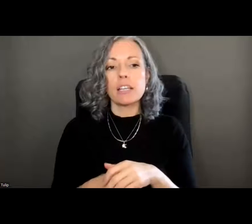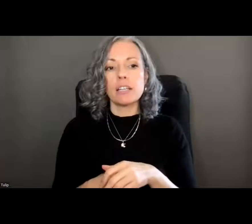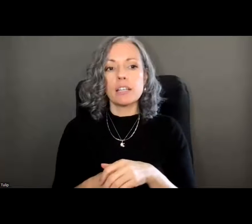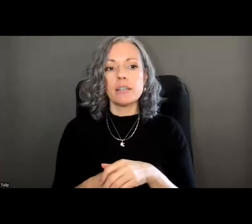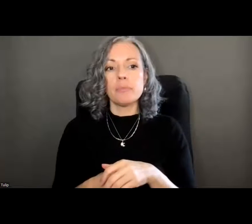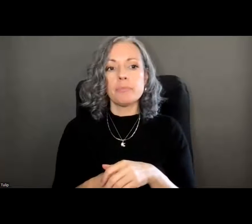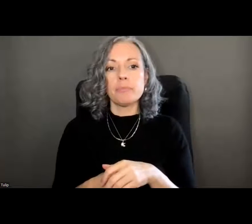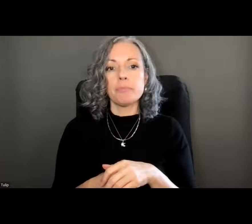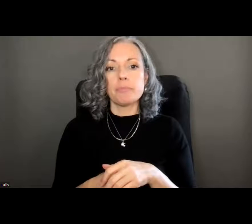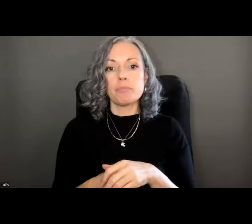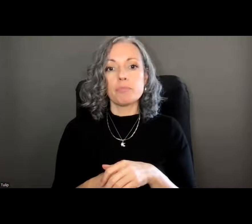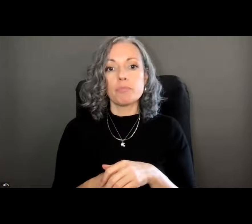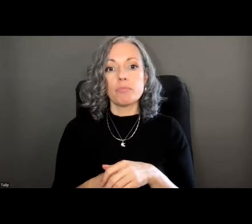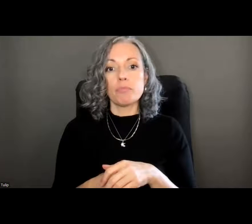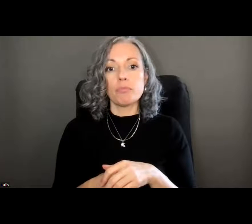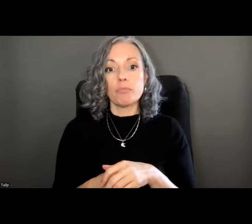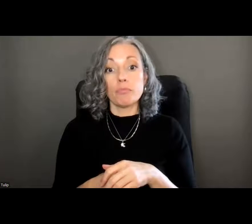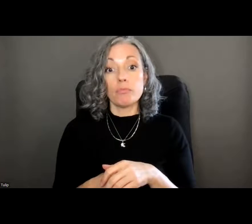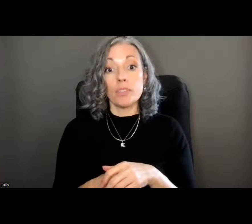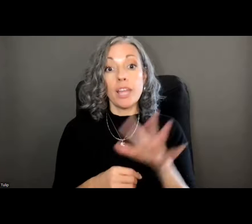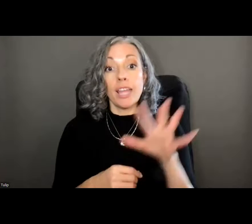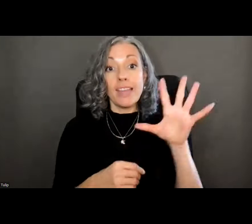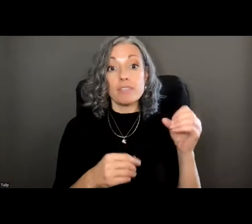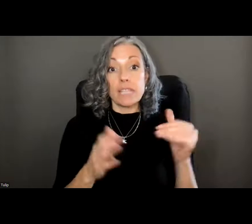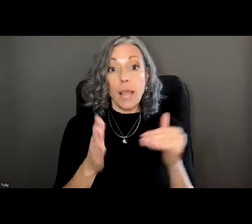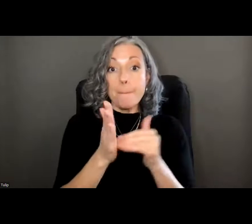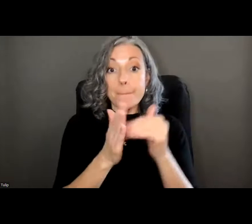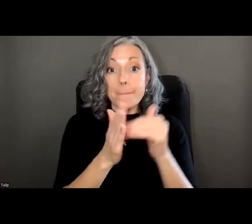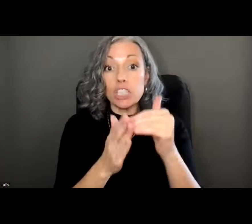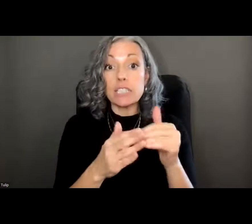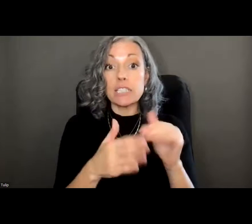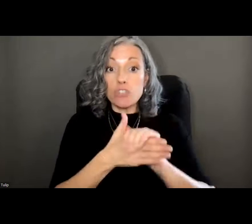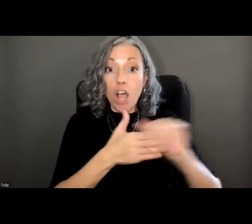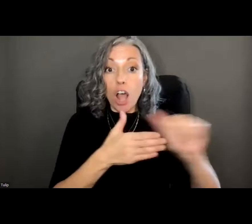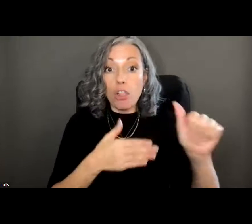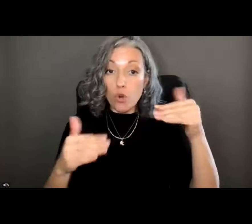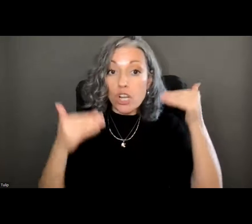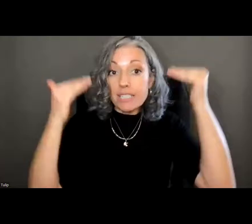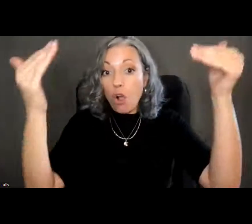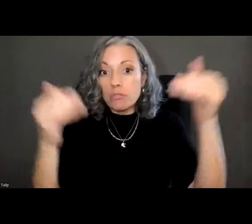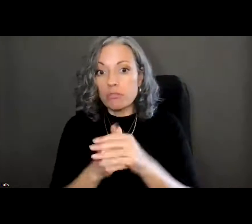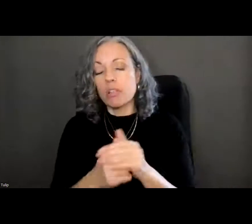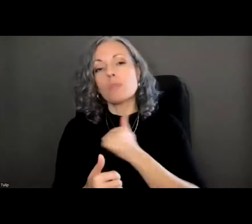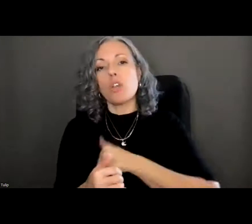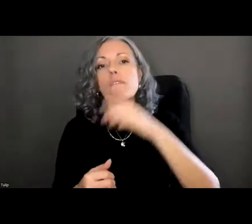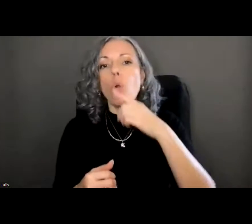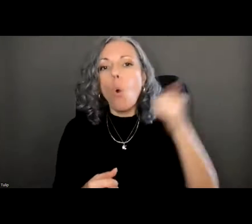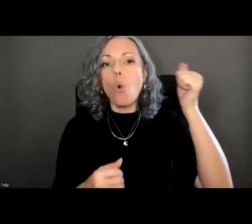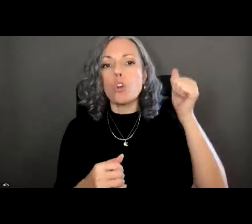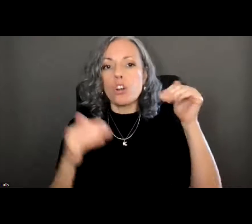was given $50 million for their older adult behavioral